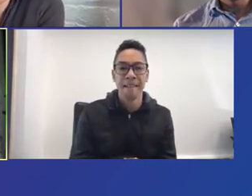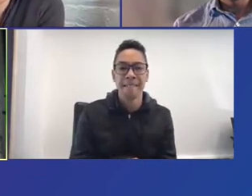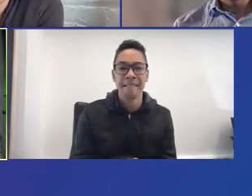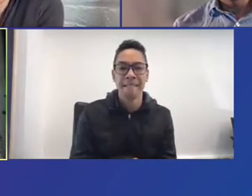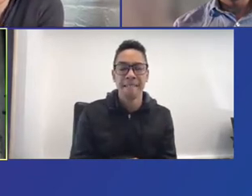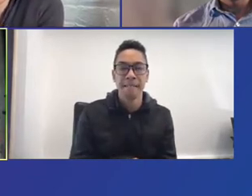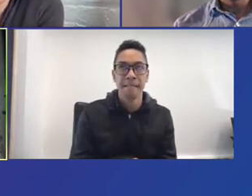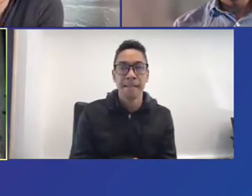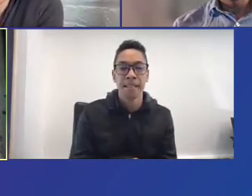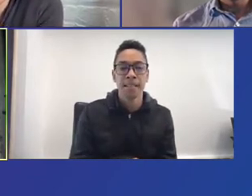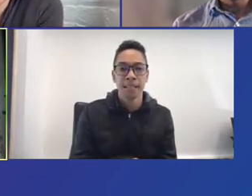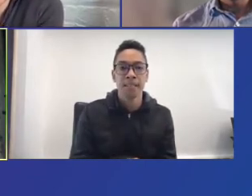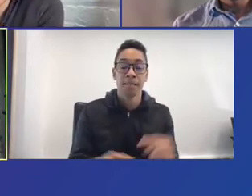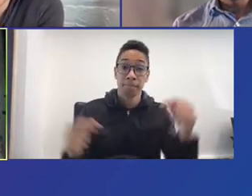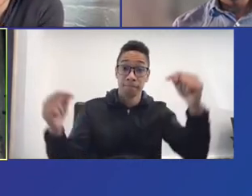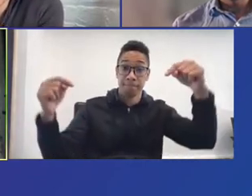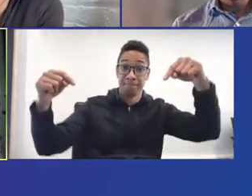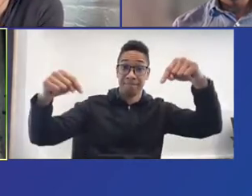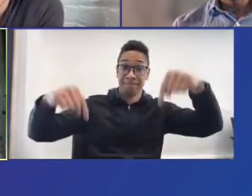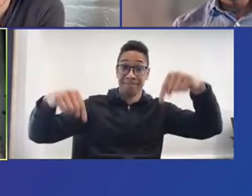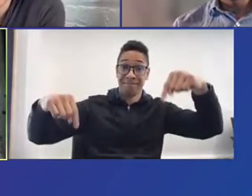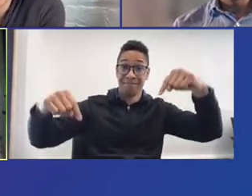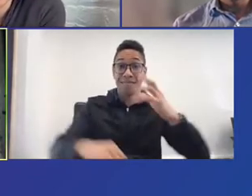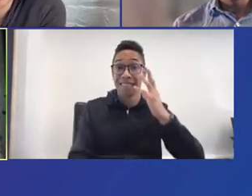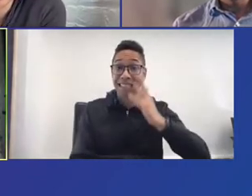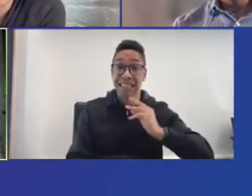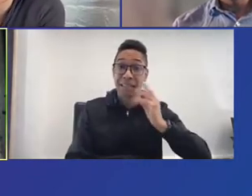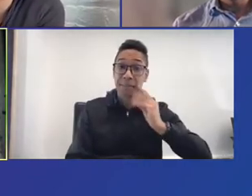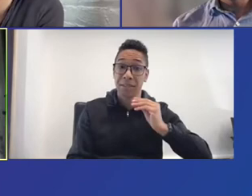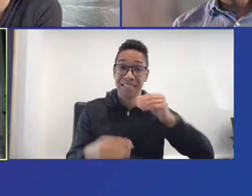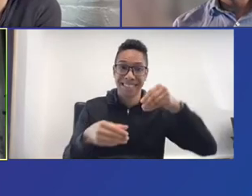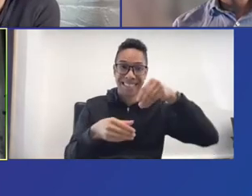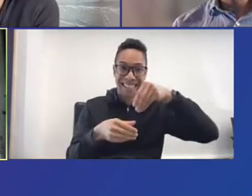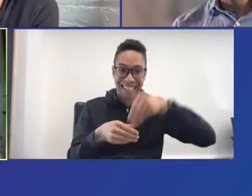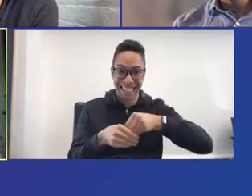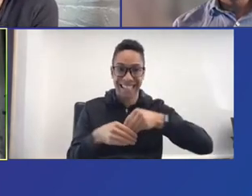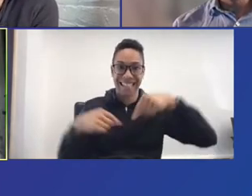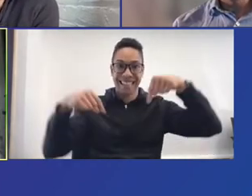and this experience here in this body, right,